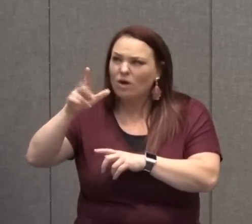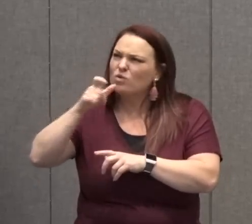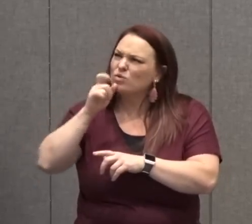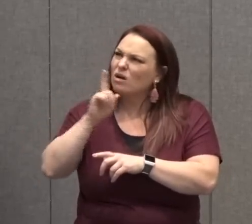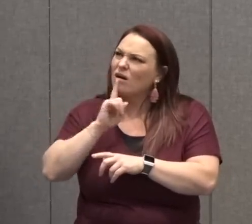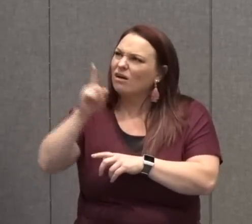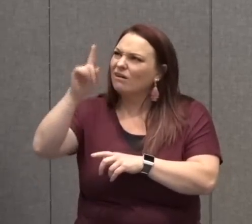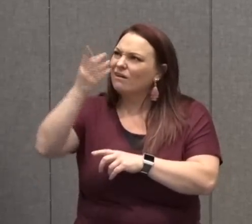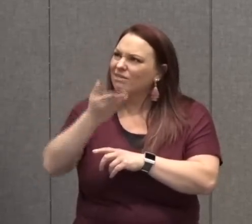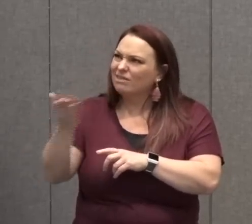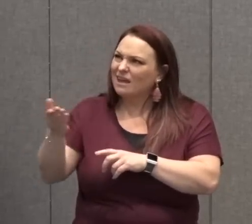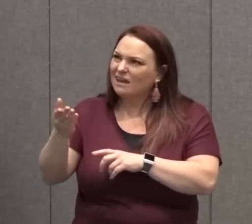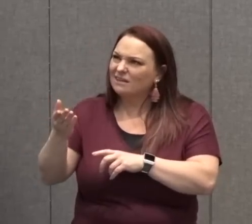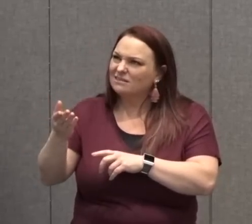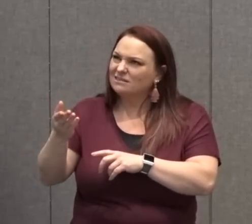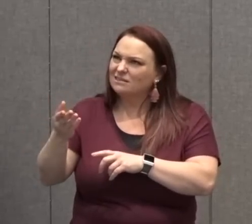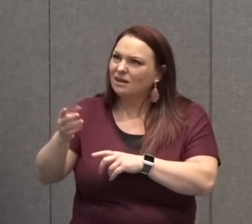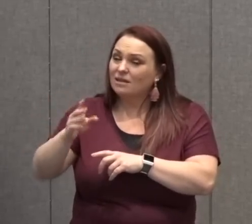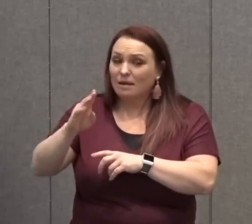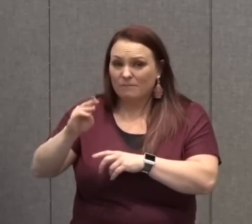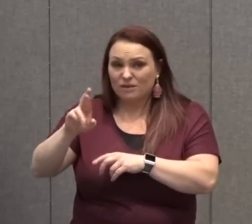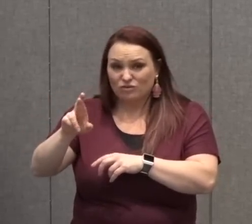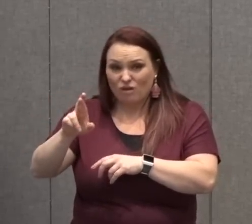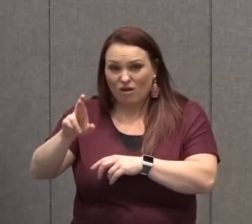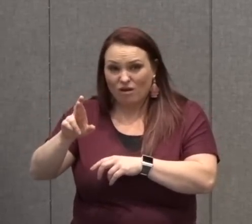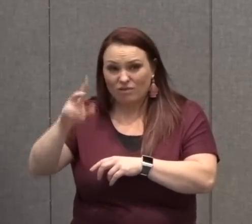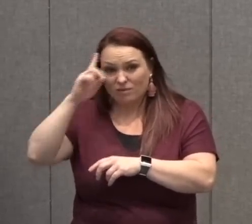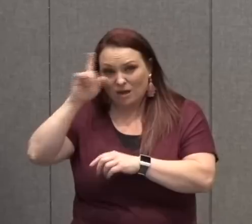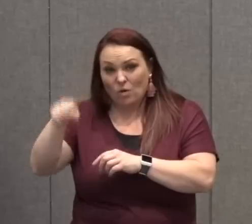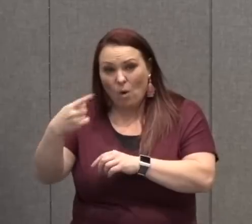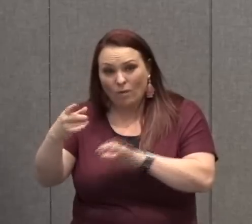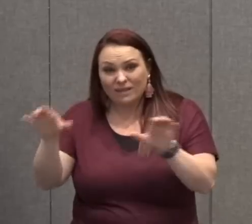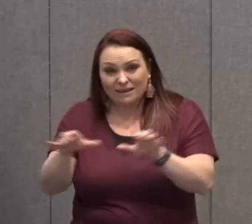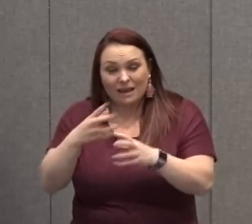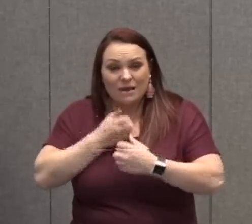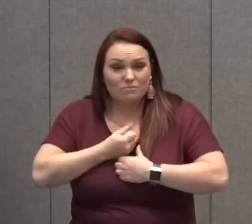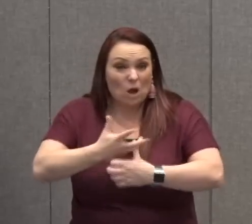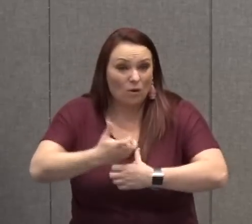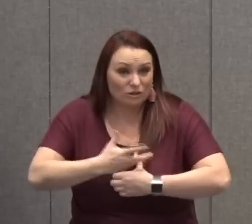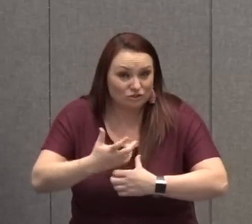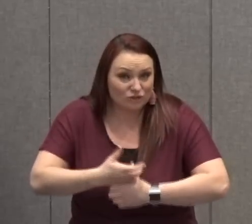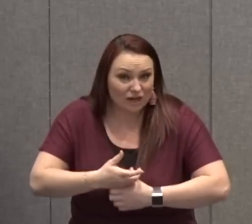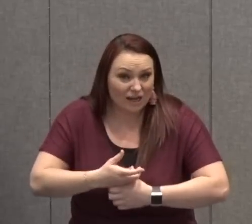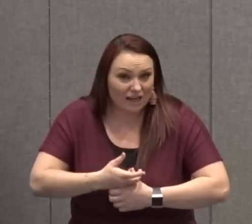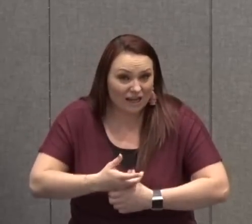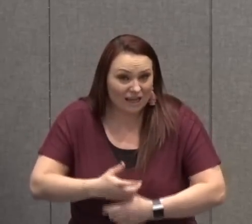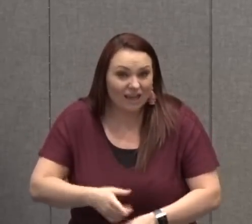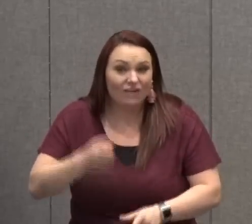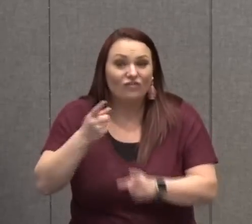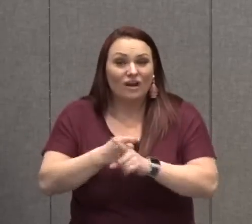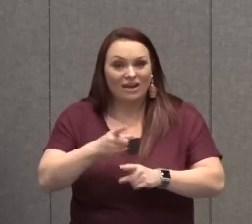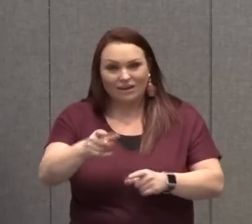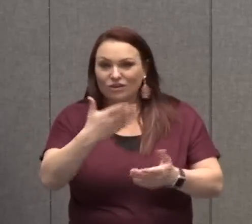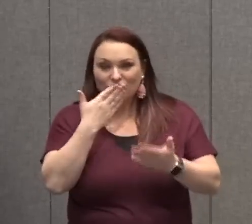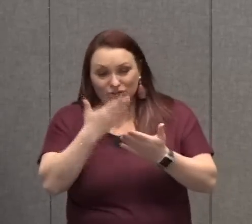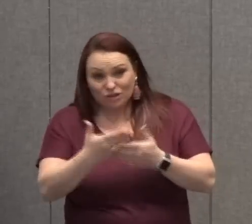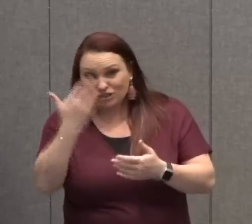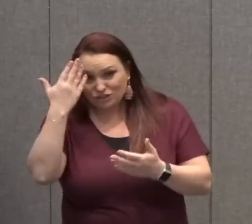that Mr. R thought only did poetry that is correct Ms. Martindale congratulations